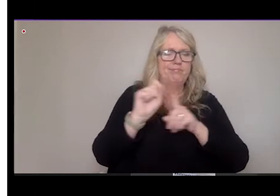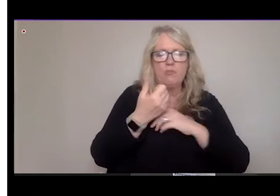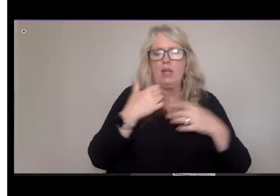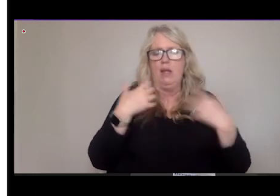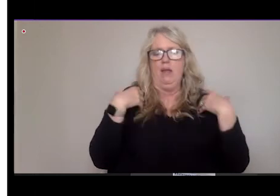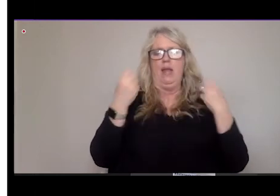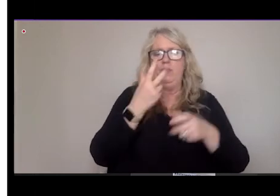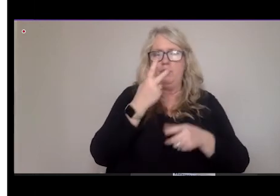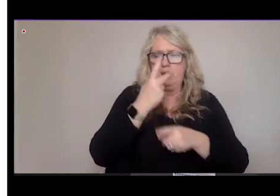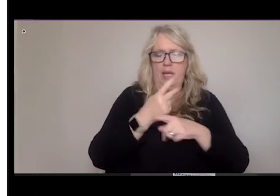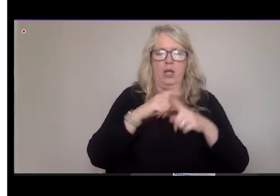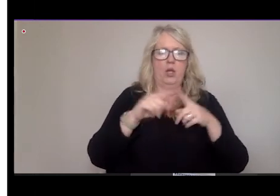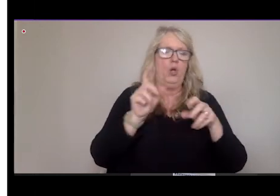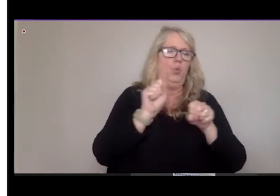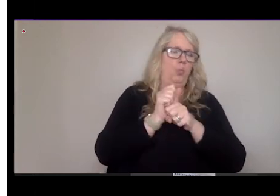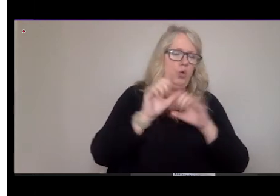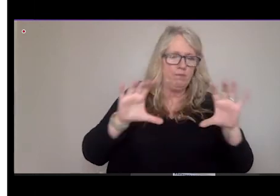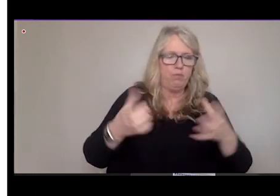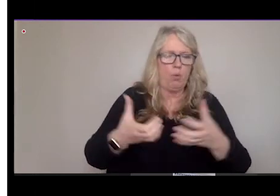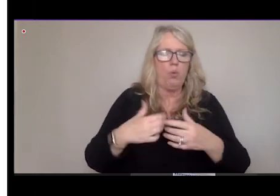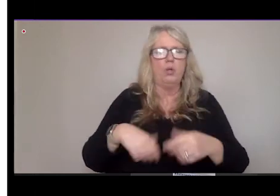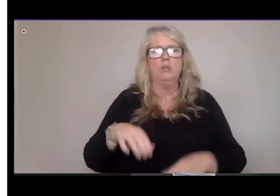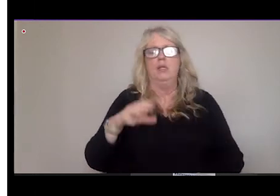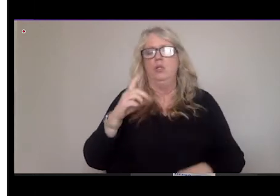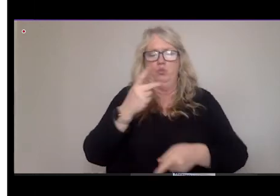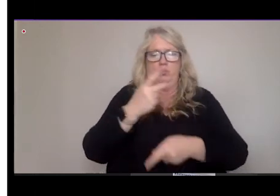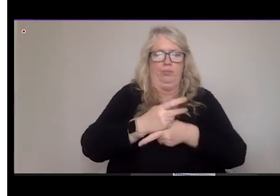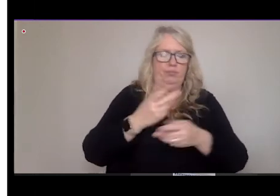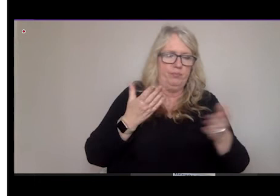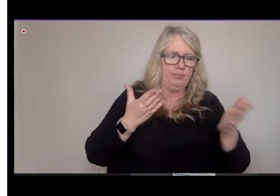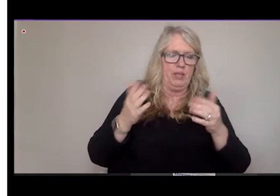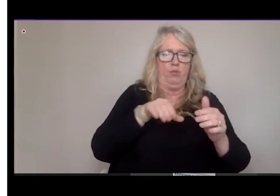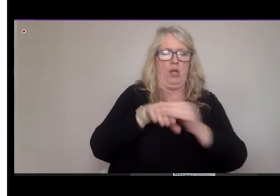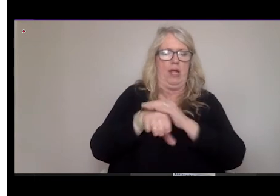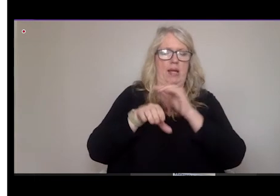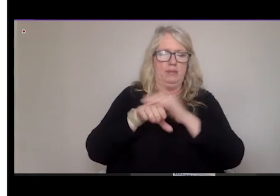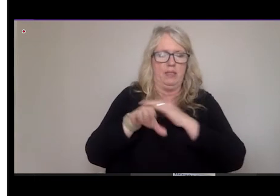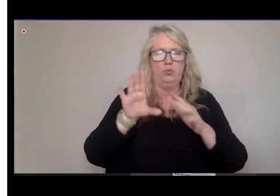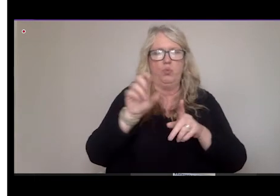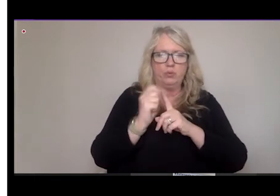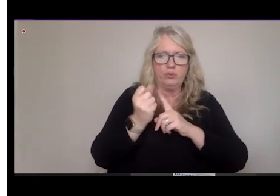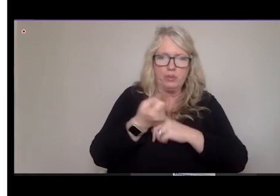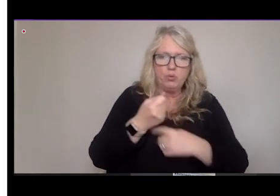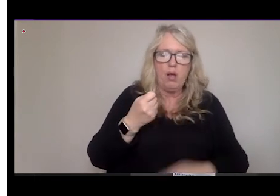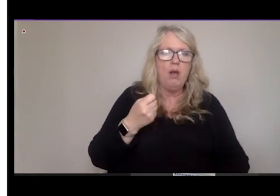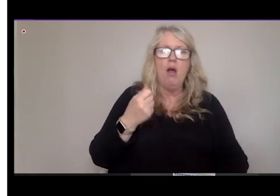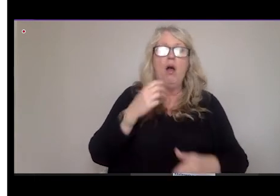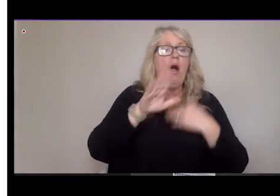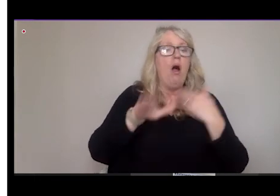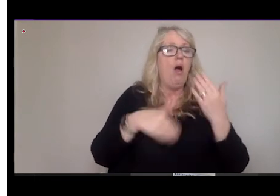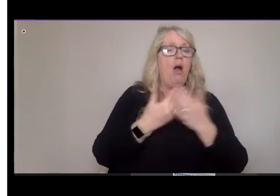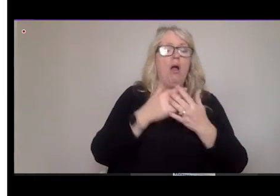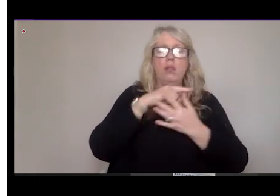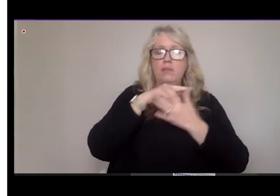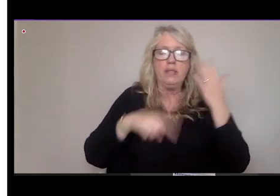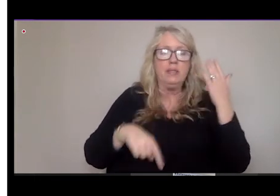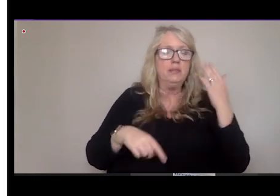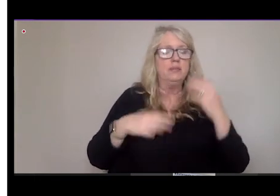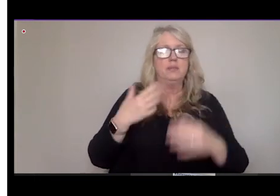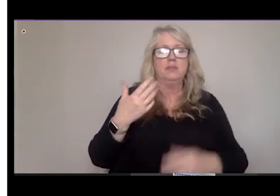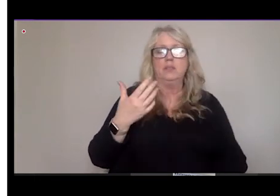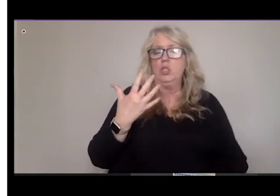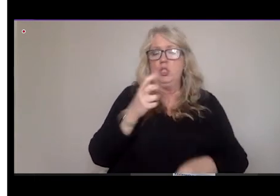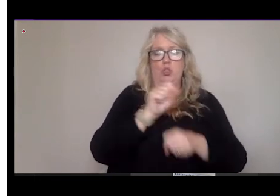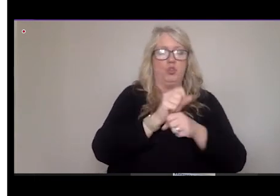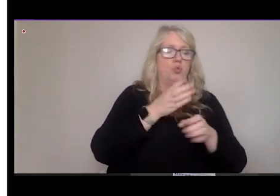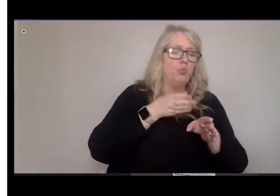across settings, healthcare, education, workforce, to facilitate access to those settings. And in all of